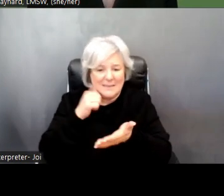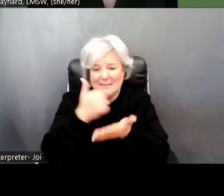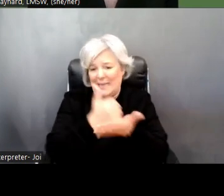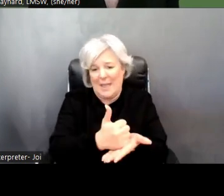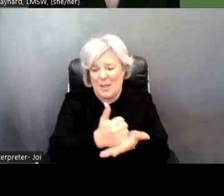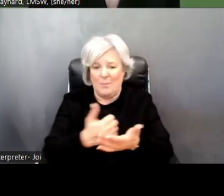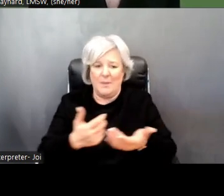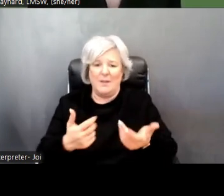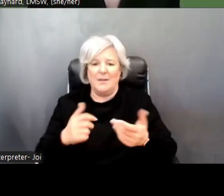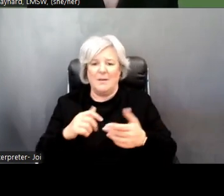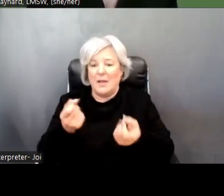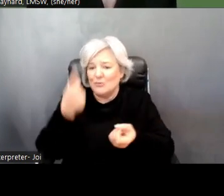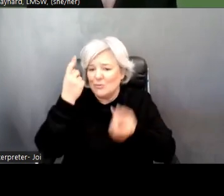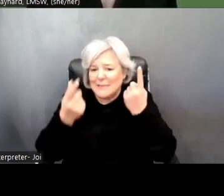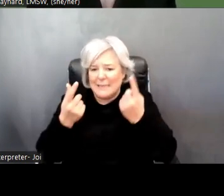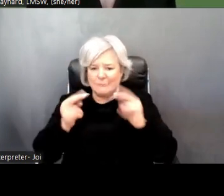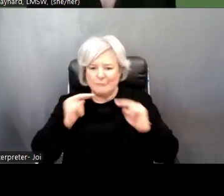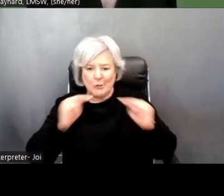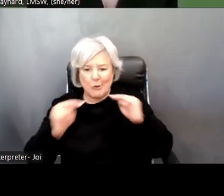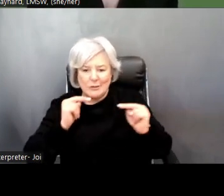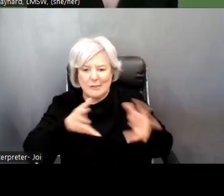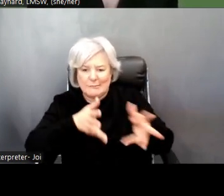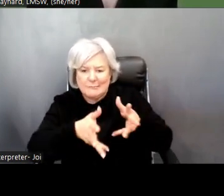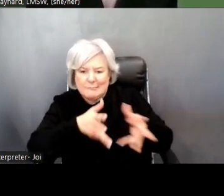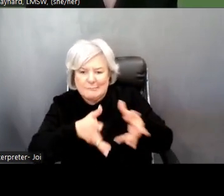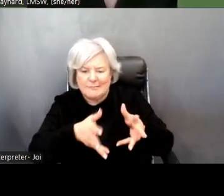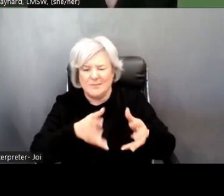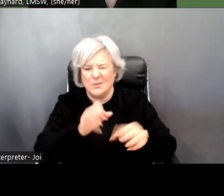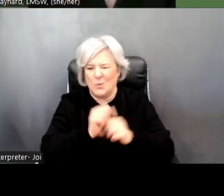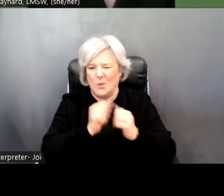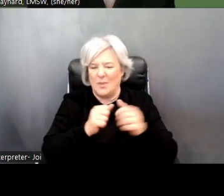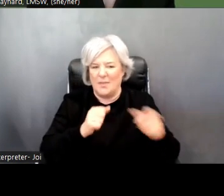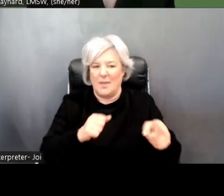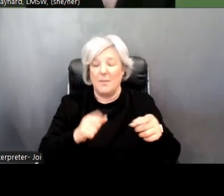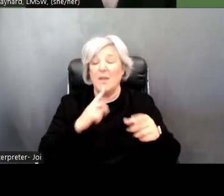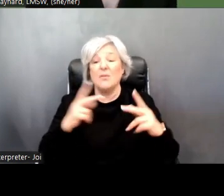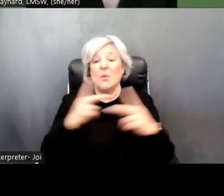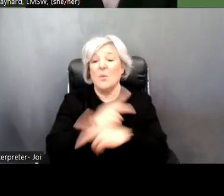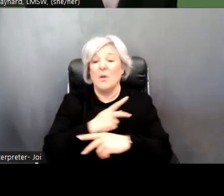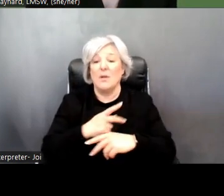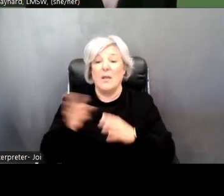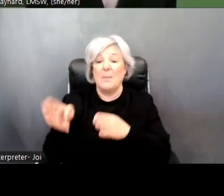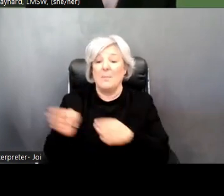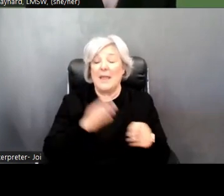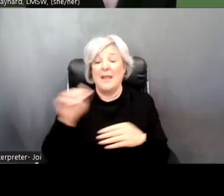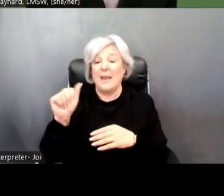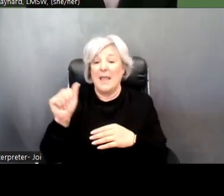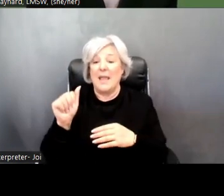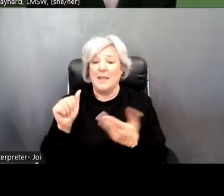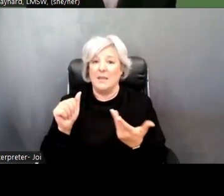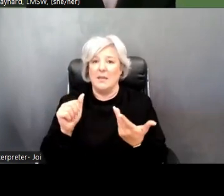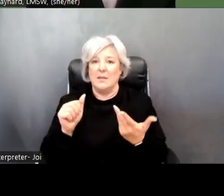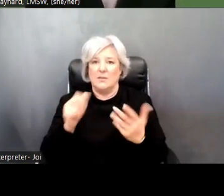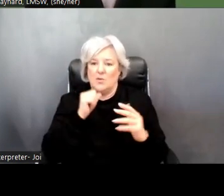to understand and do what we really want the outcome to be. And worse, Plan A interferes with teaching those skills